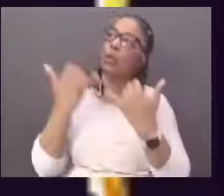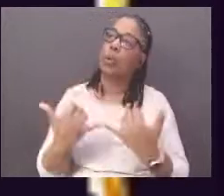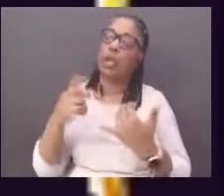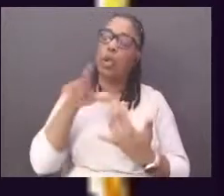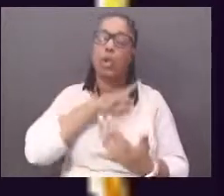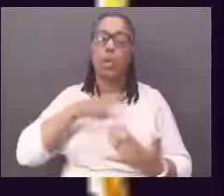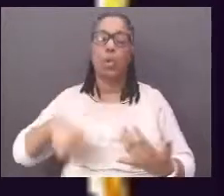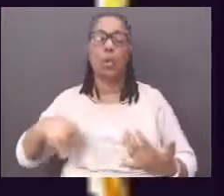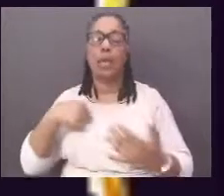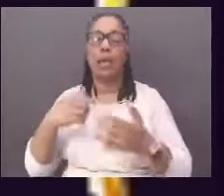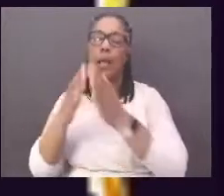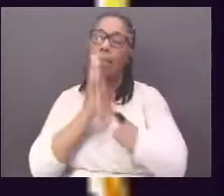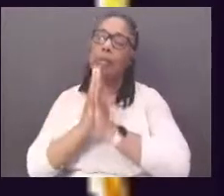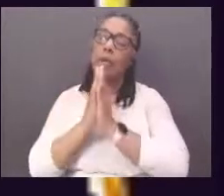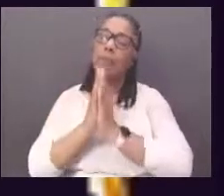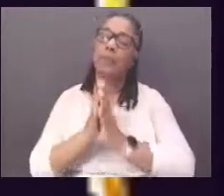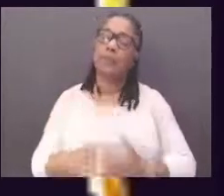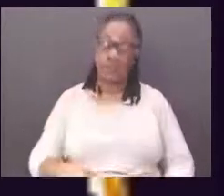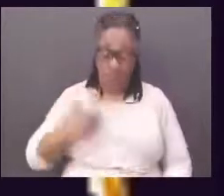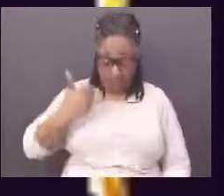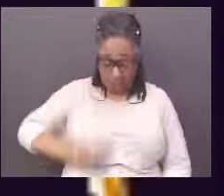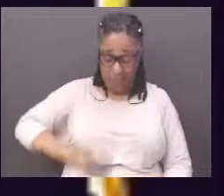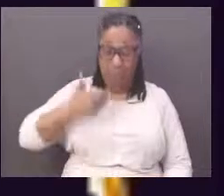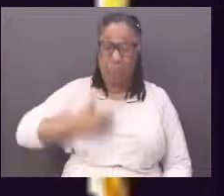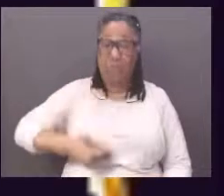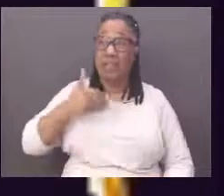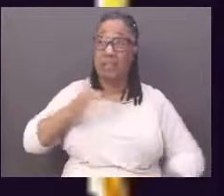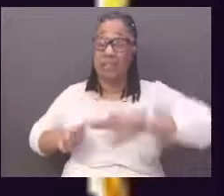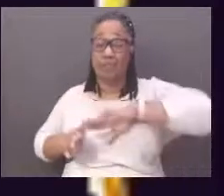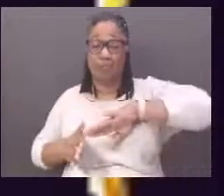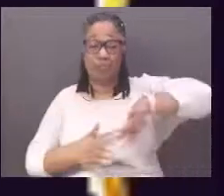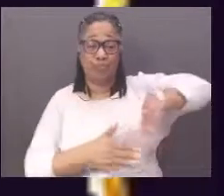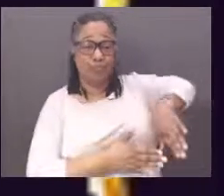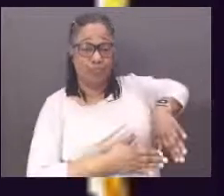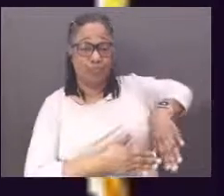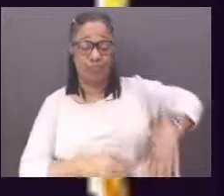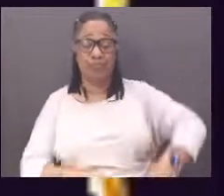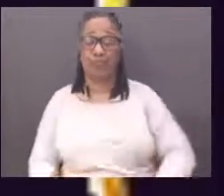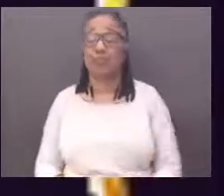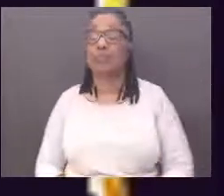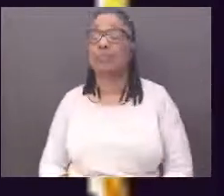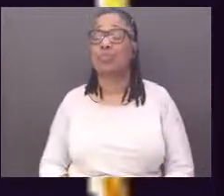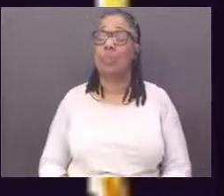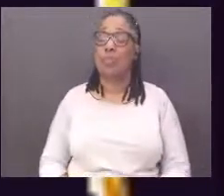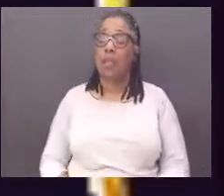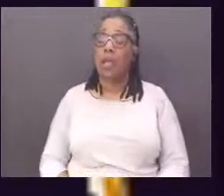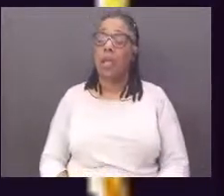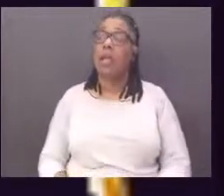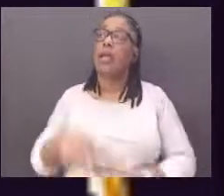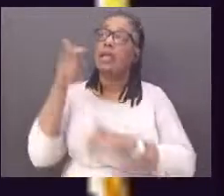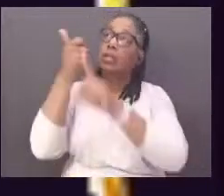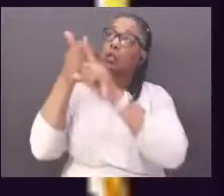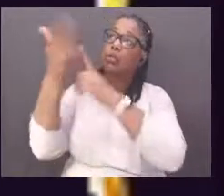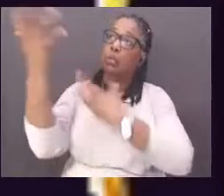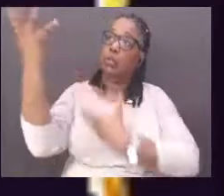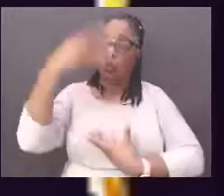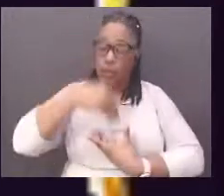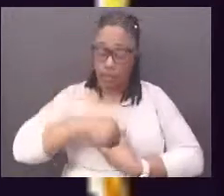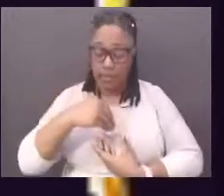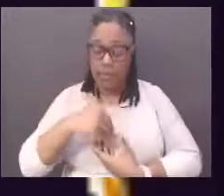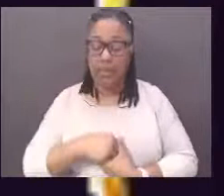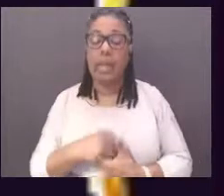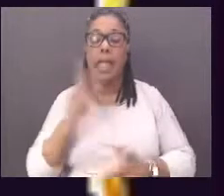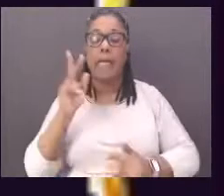that you might remove Jerome, Father God, so that this waiting host might hear the words that the Spirit would have them